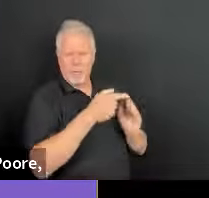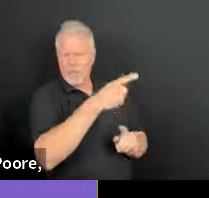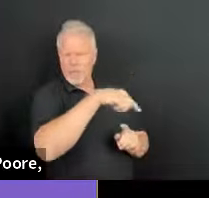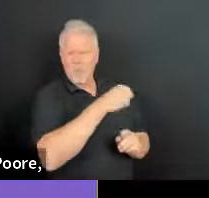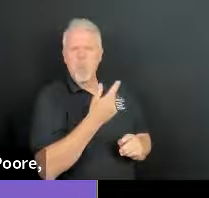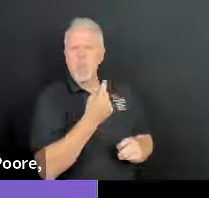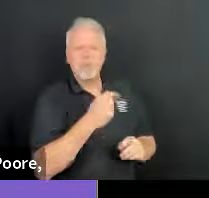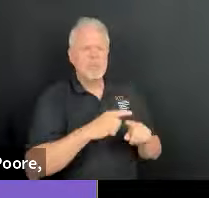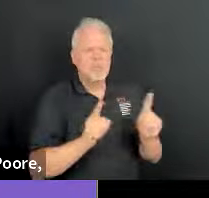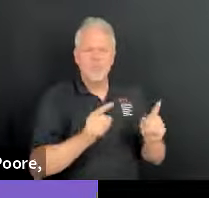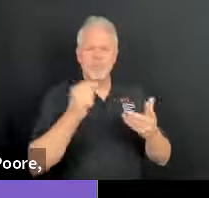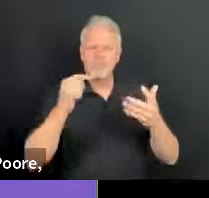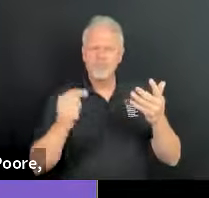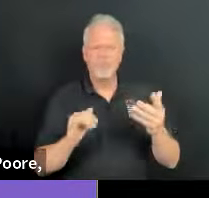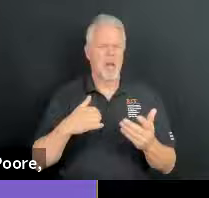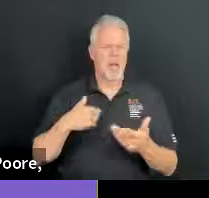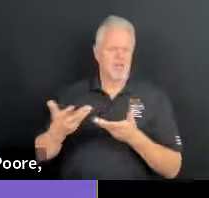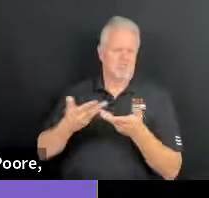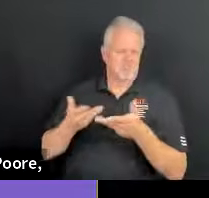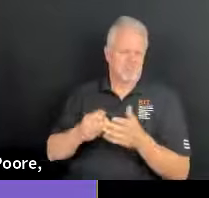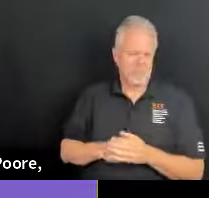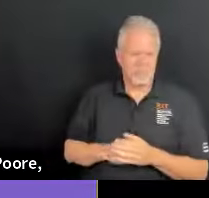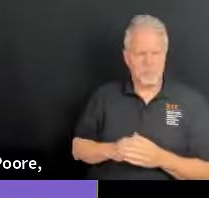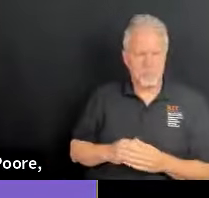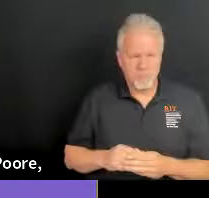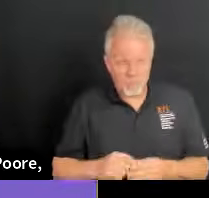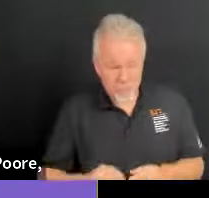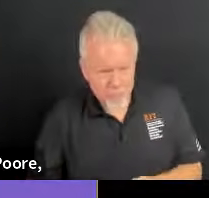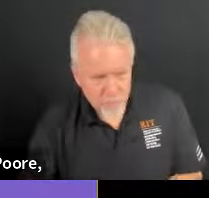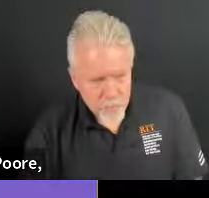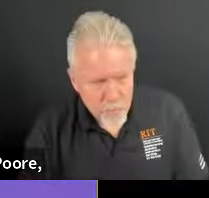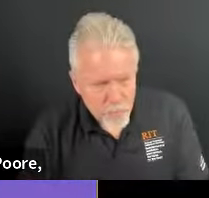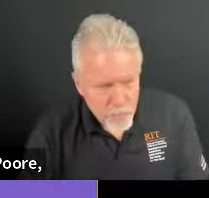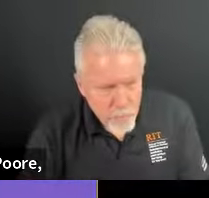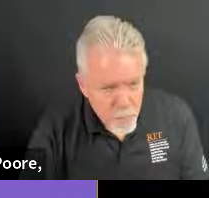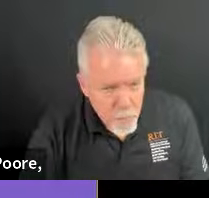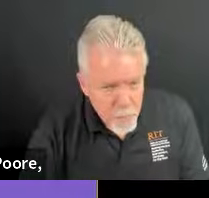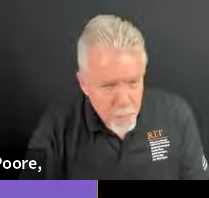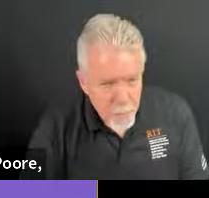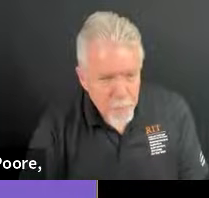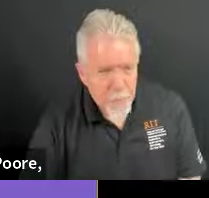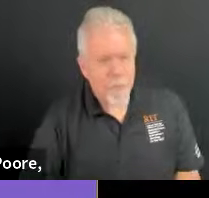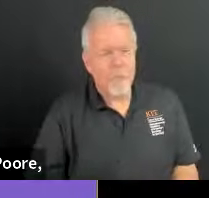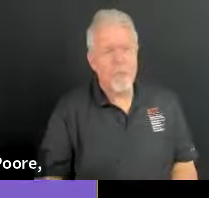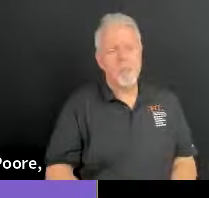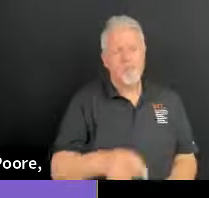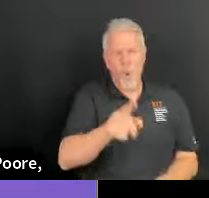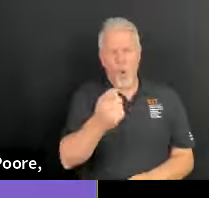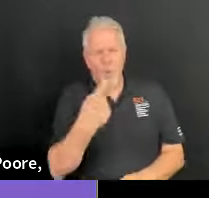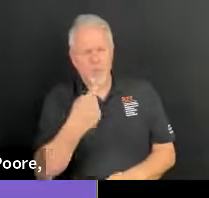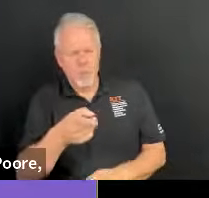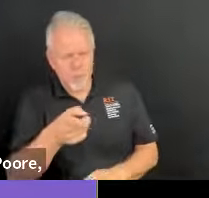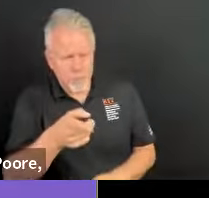So the question is the deaf community different than the hearing community? And I'll get into that now.